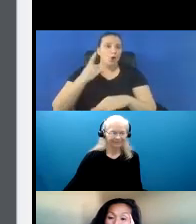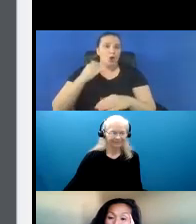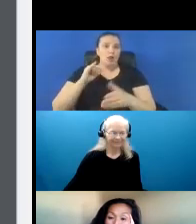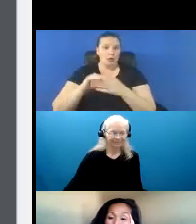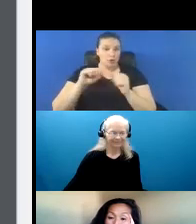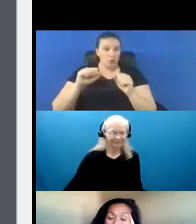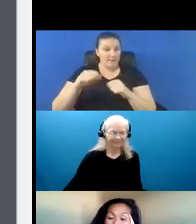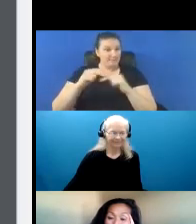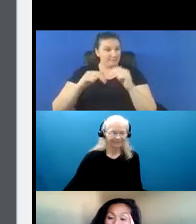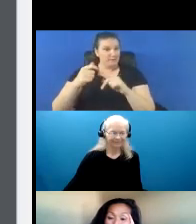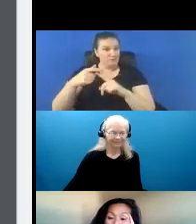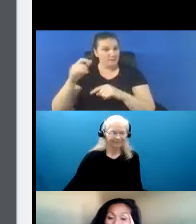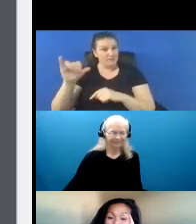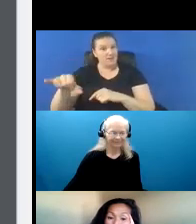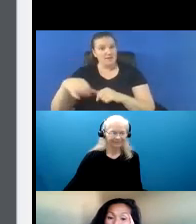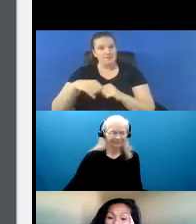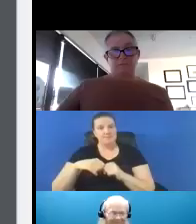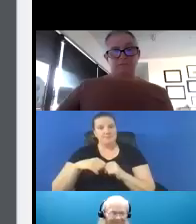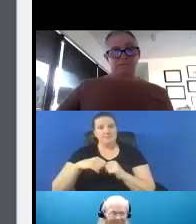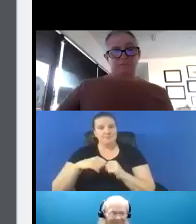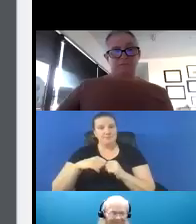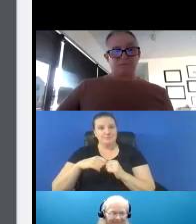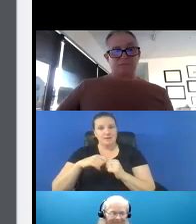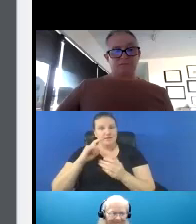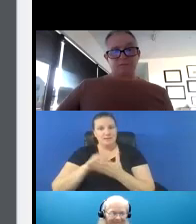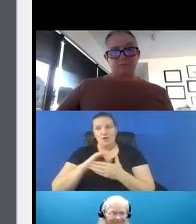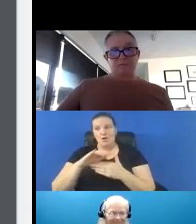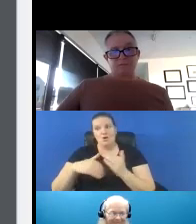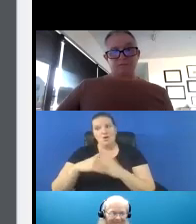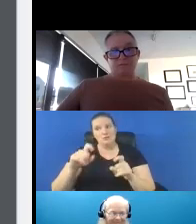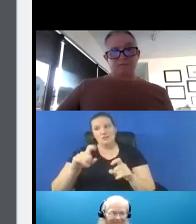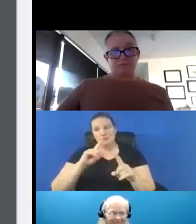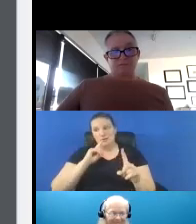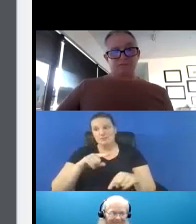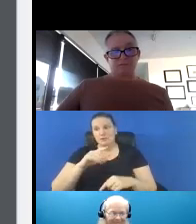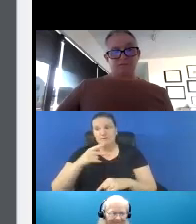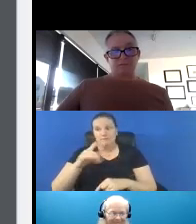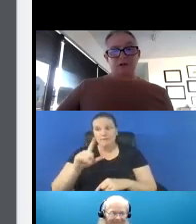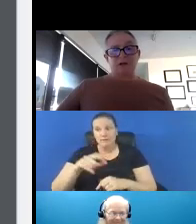off of that? I think those are all questions that would need to be answered. Phil?